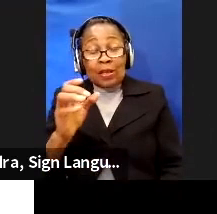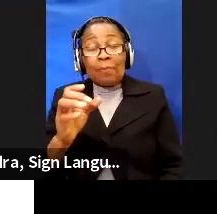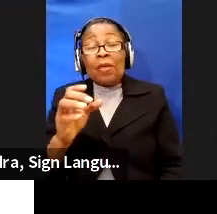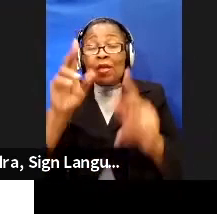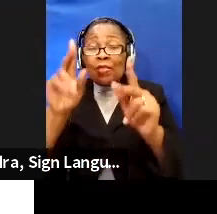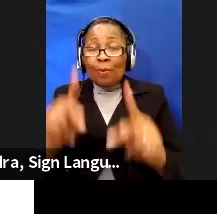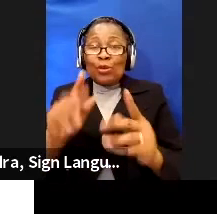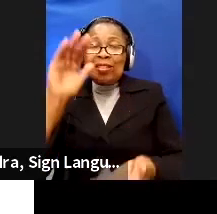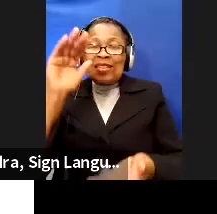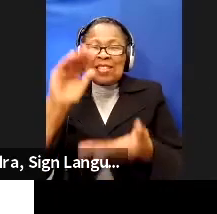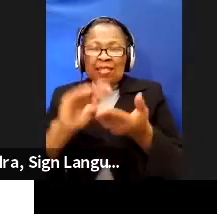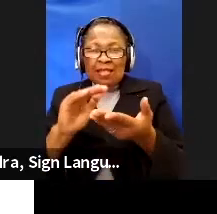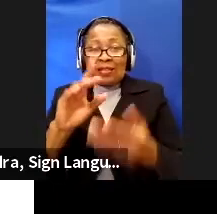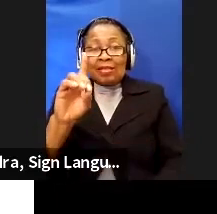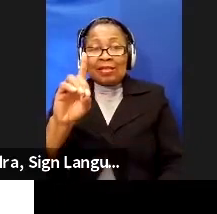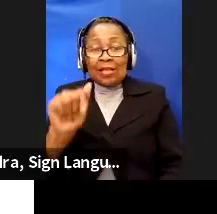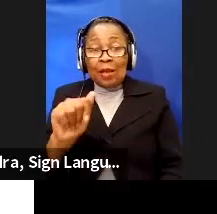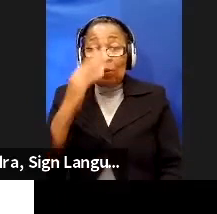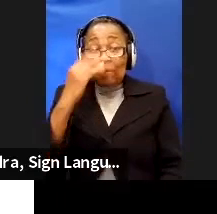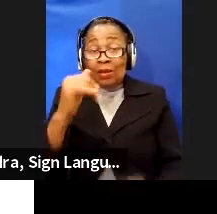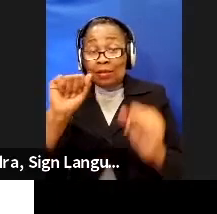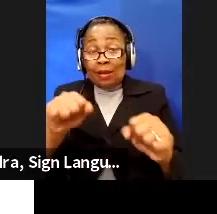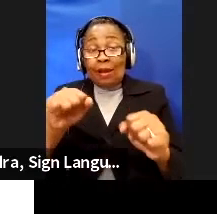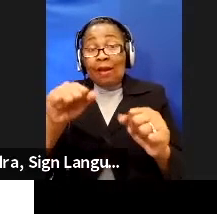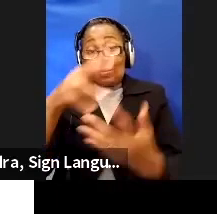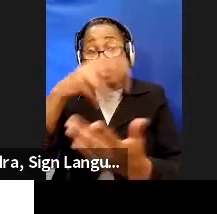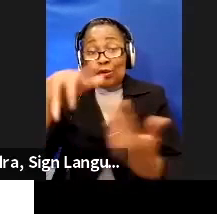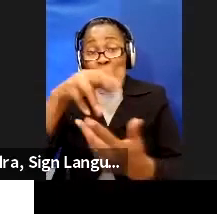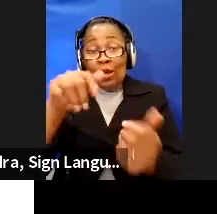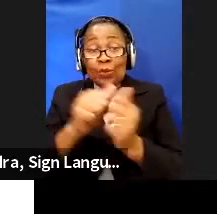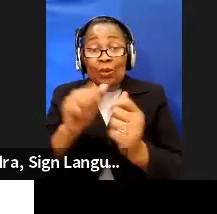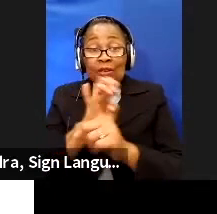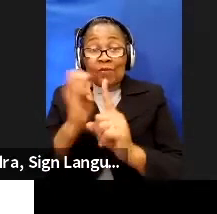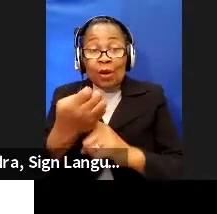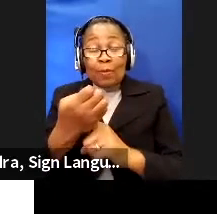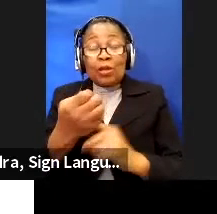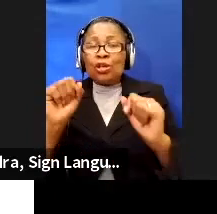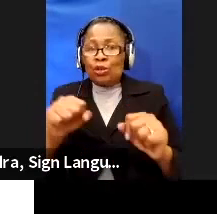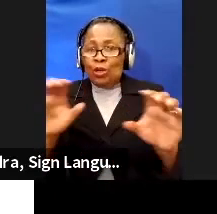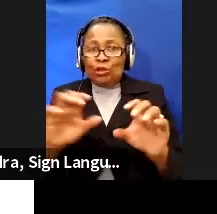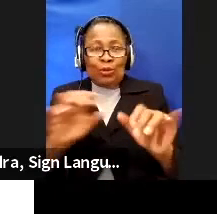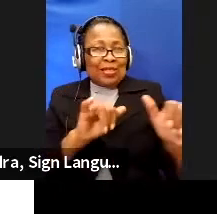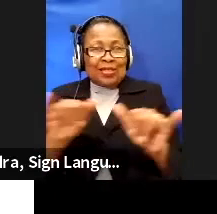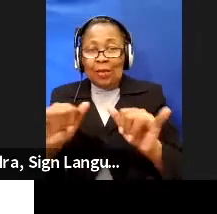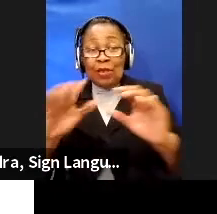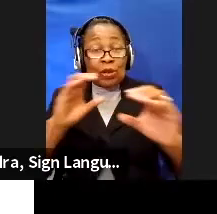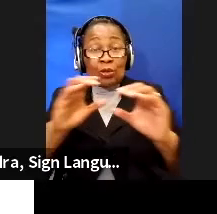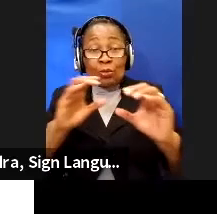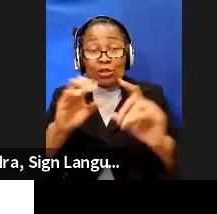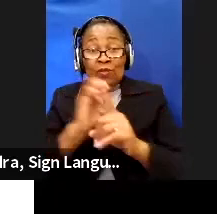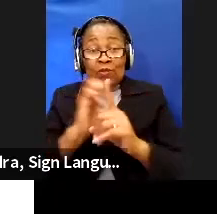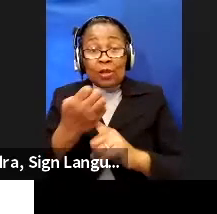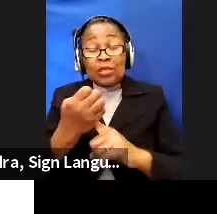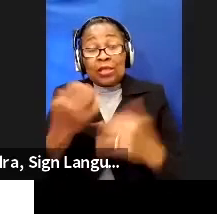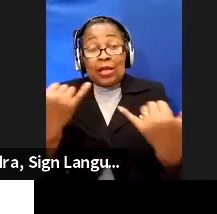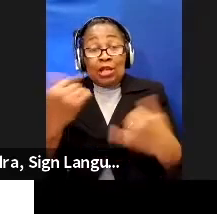less disabled by their interaction with the environment. You can do the same thing with the communication environment. Luckily today we have captioning